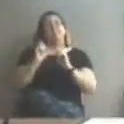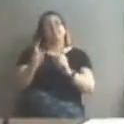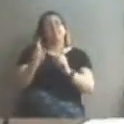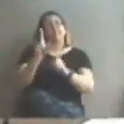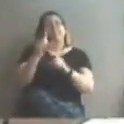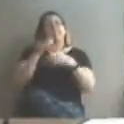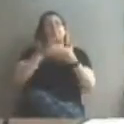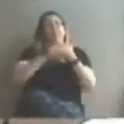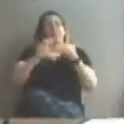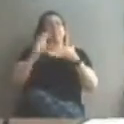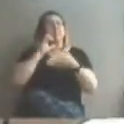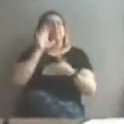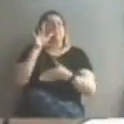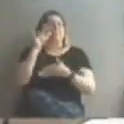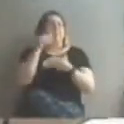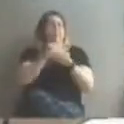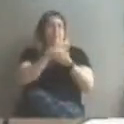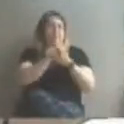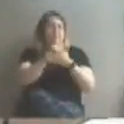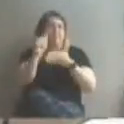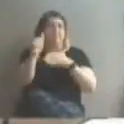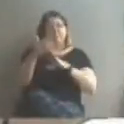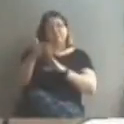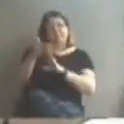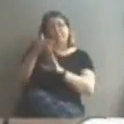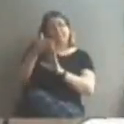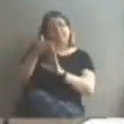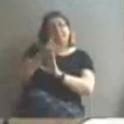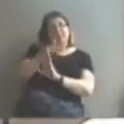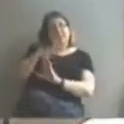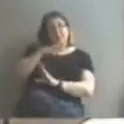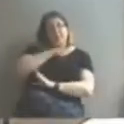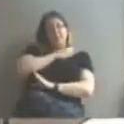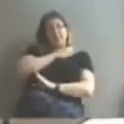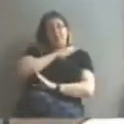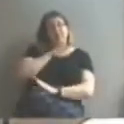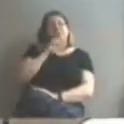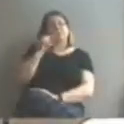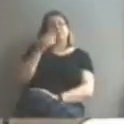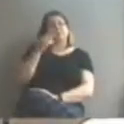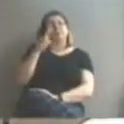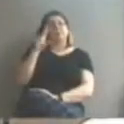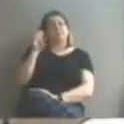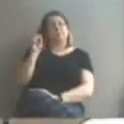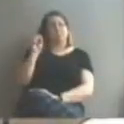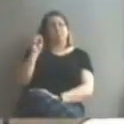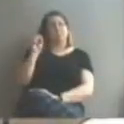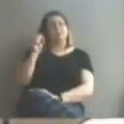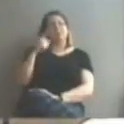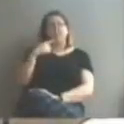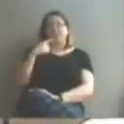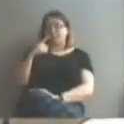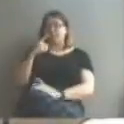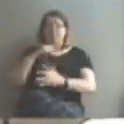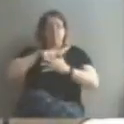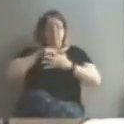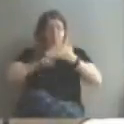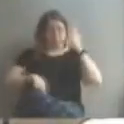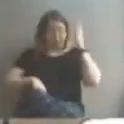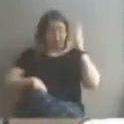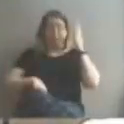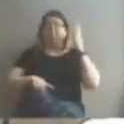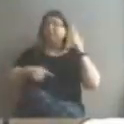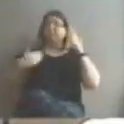for $25,000. DeFore Award Committee Chairman Thomas W. Minney said, along with a litany of